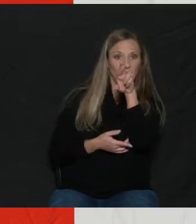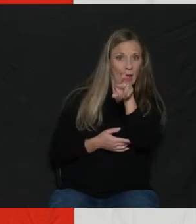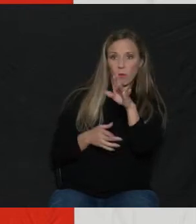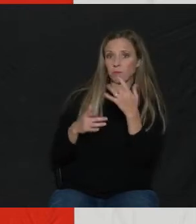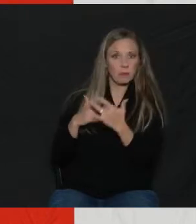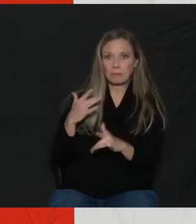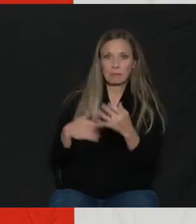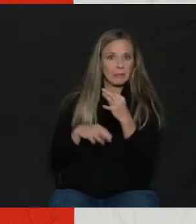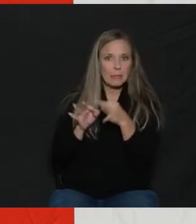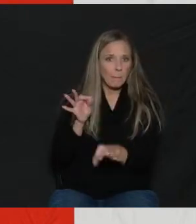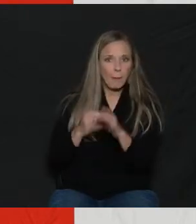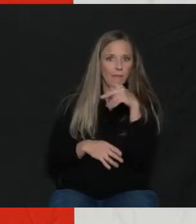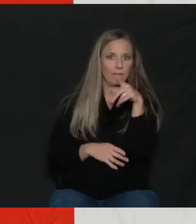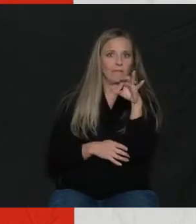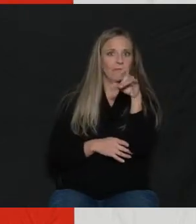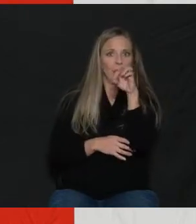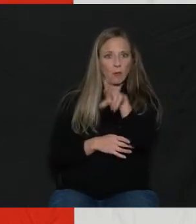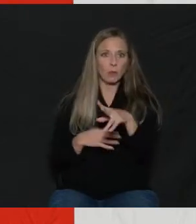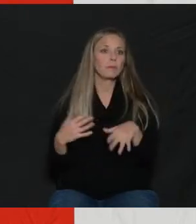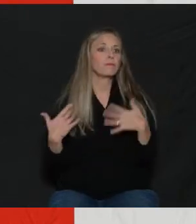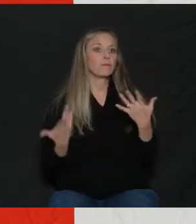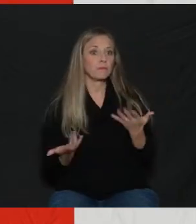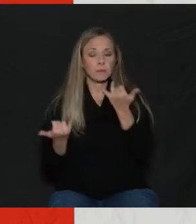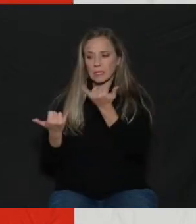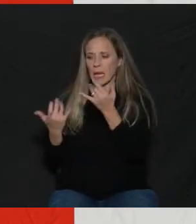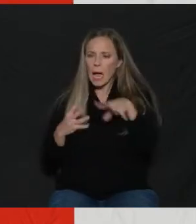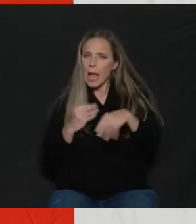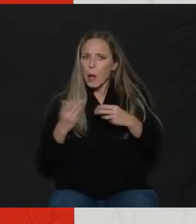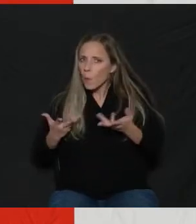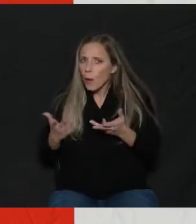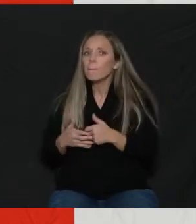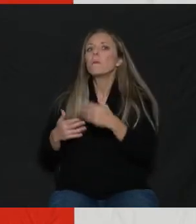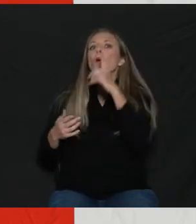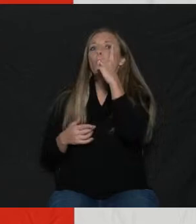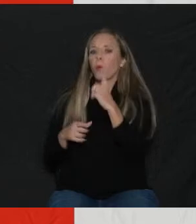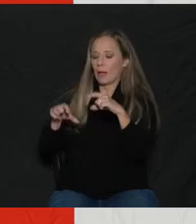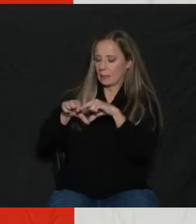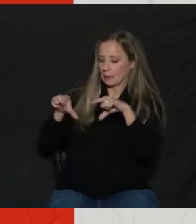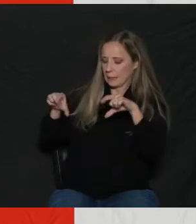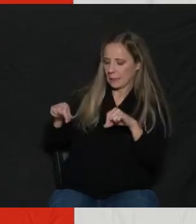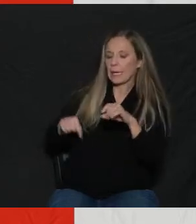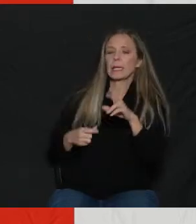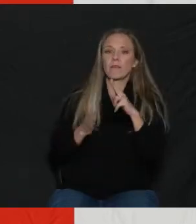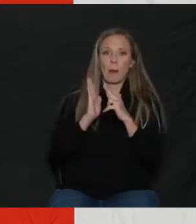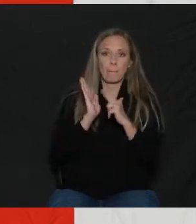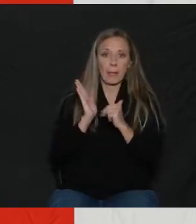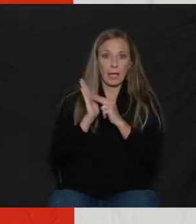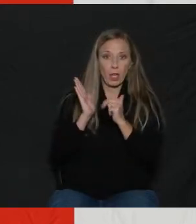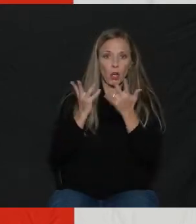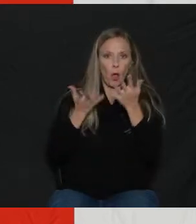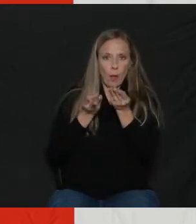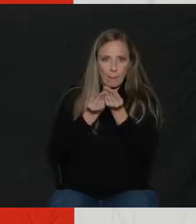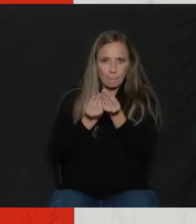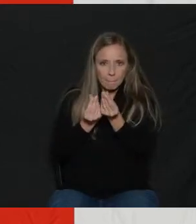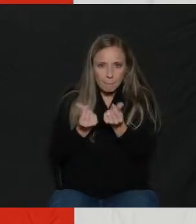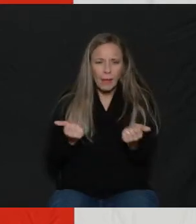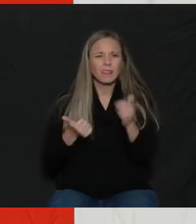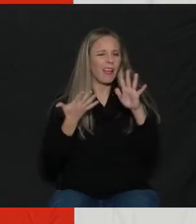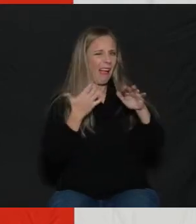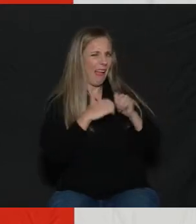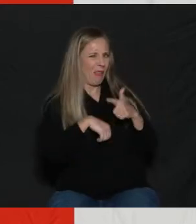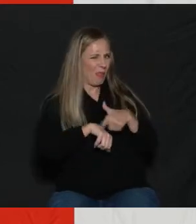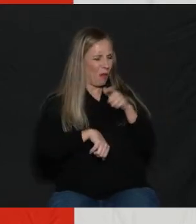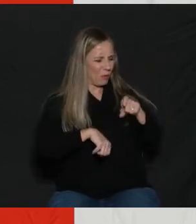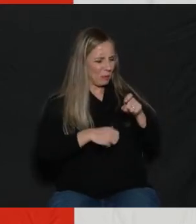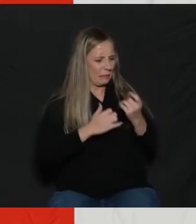okay. Now we're What gonna do you got add now? in, we have got 1 stick of butter melted. Okay, and how long do you have to melt this? Because I feel like